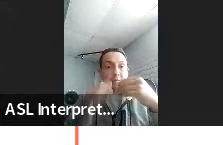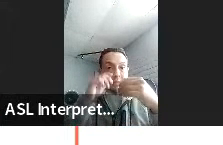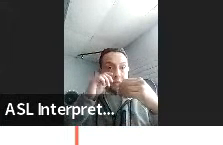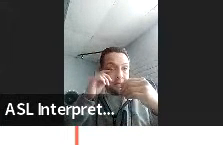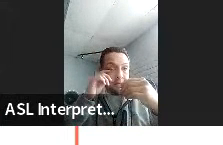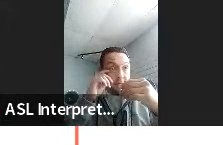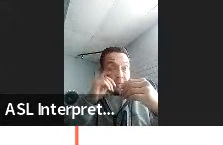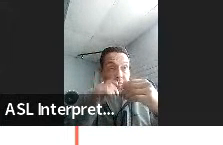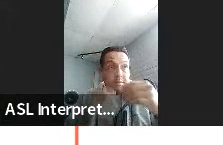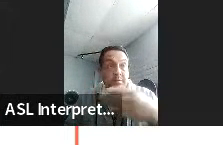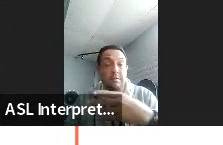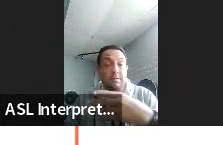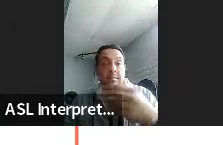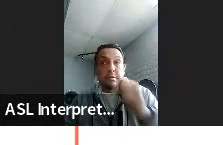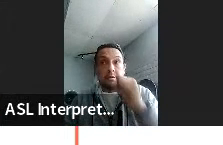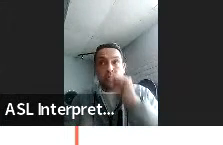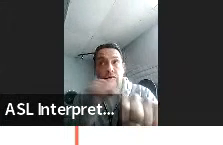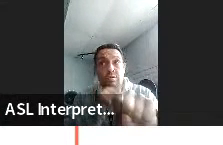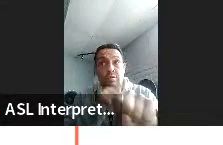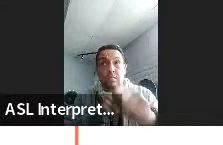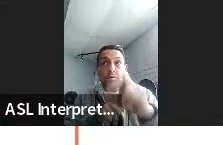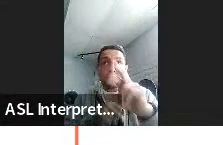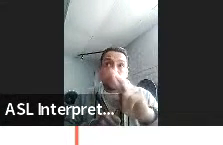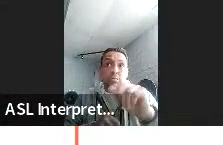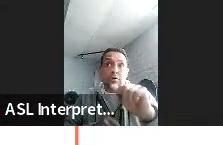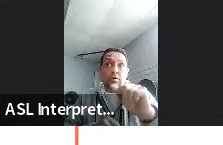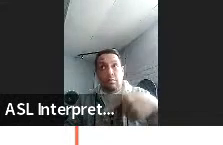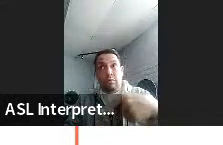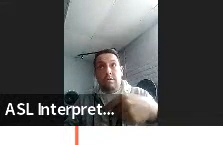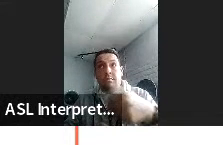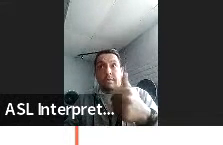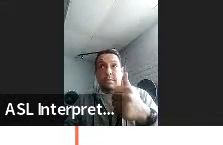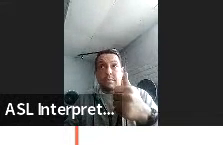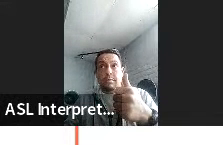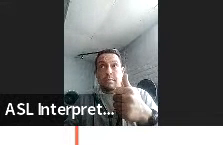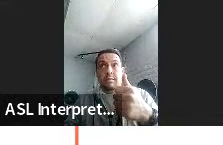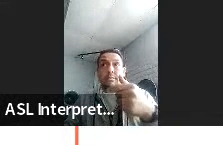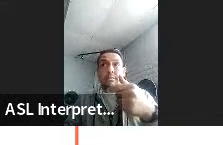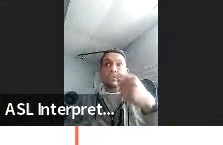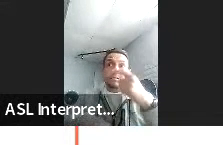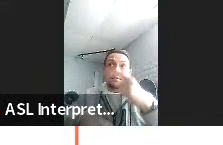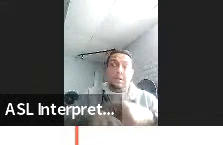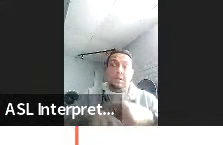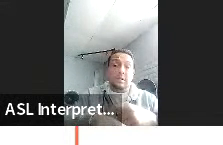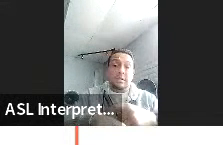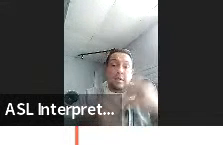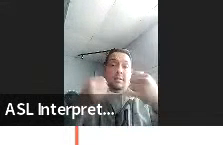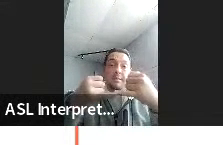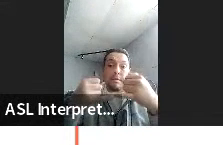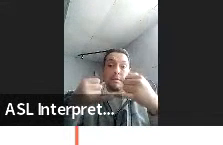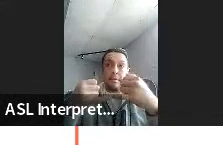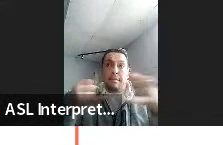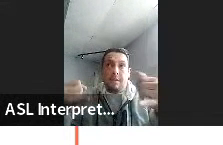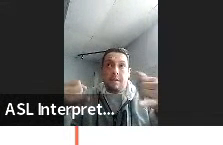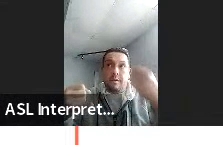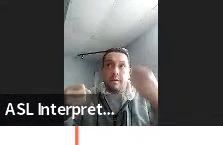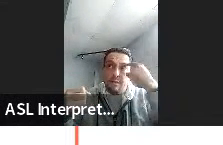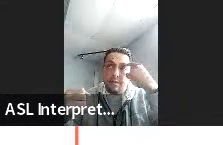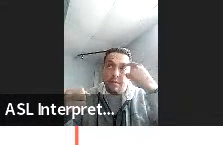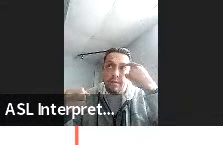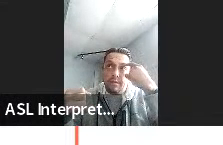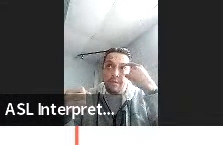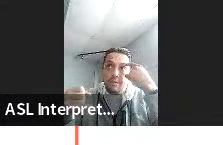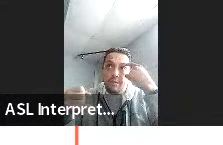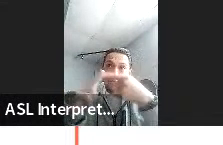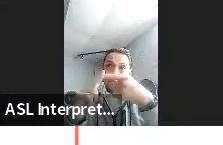And so to wrap up with our timeline from here, after tonight, we'll have another public information session just